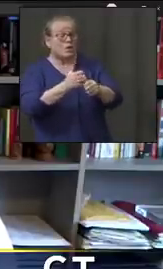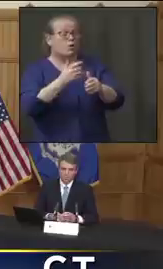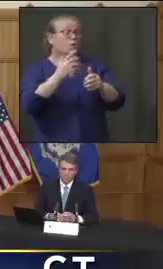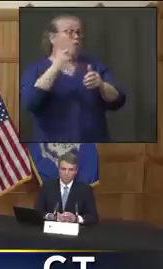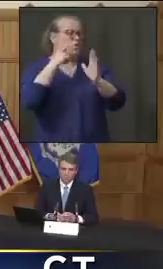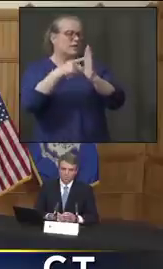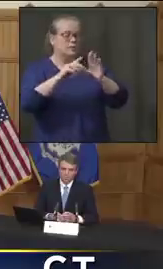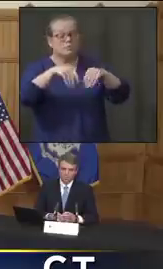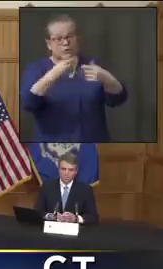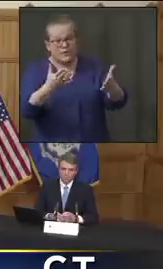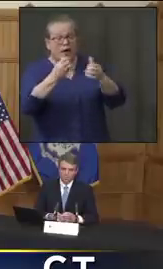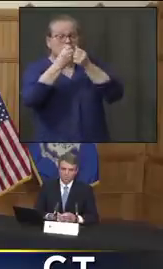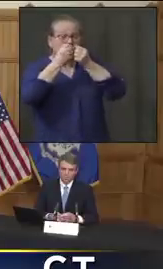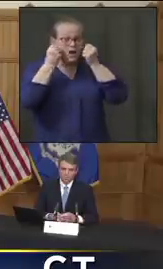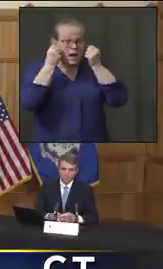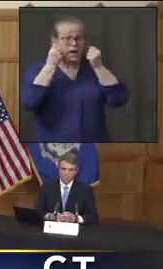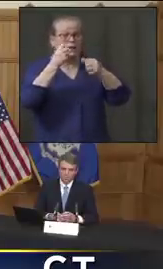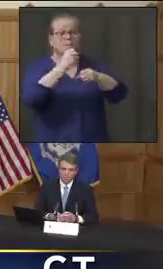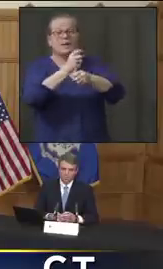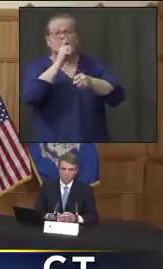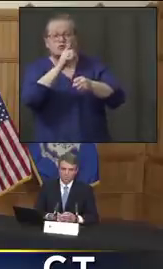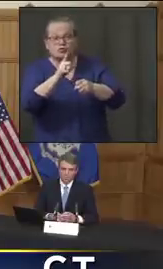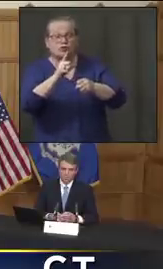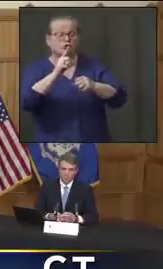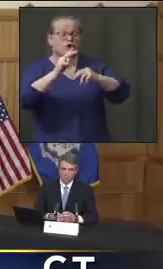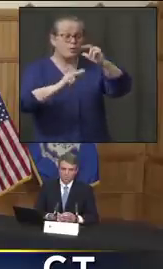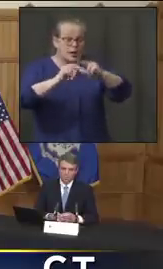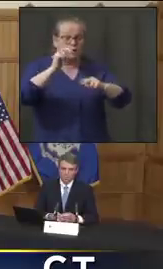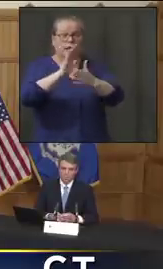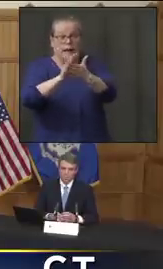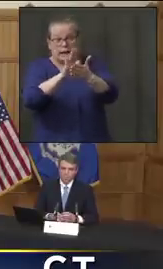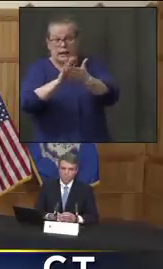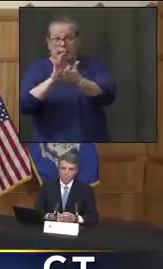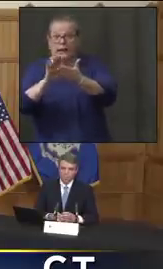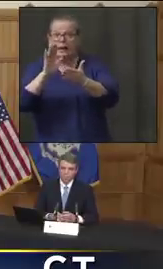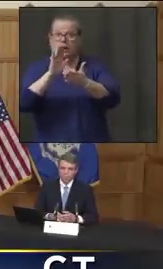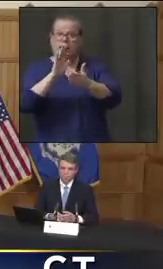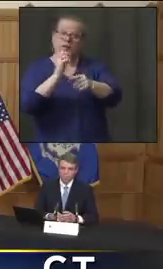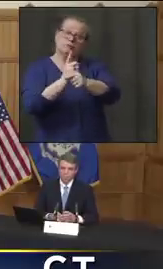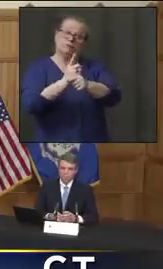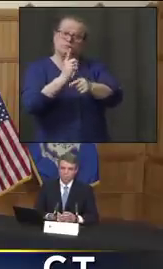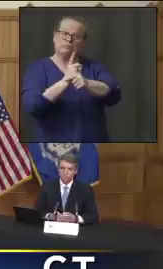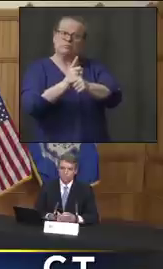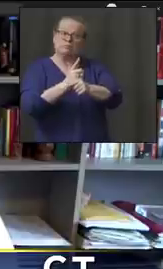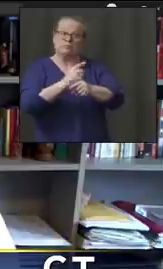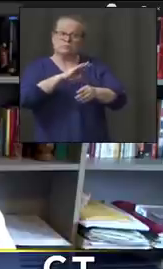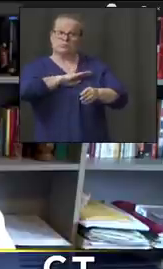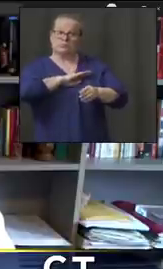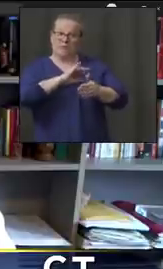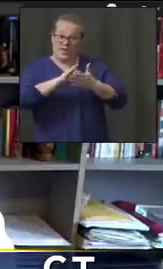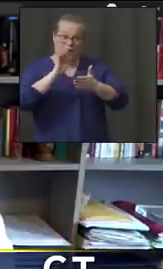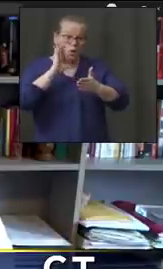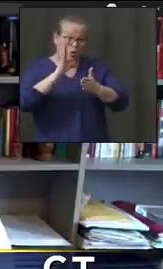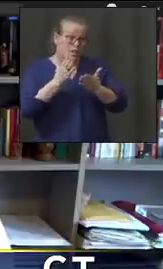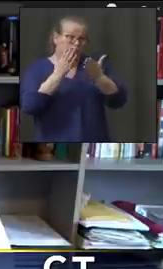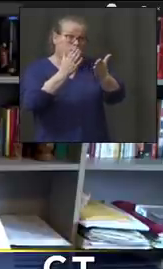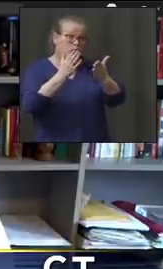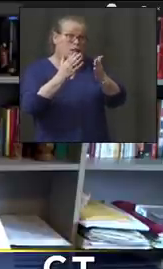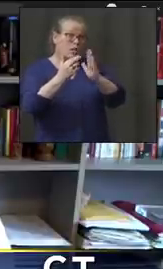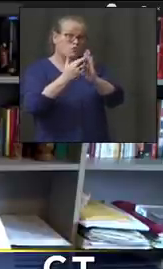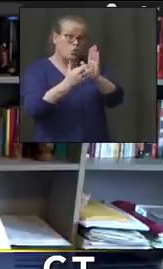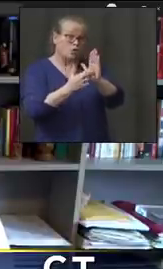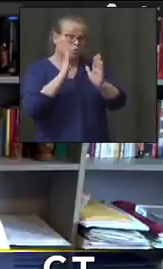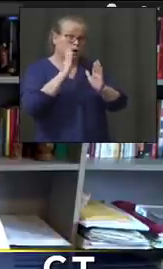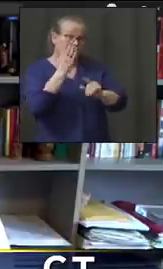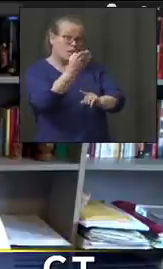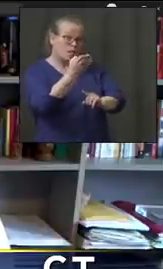masks, ensure that facilities are adequately disinfected, things like that? Right, I'll work off of Inda's response. So this